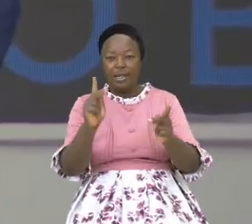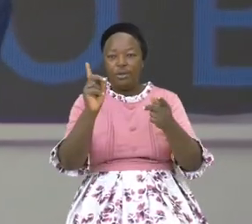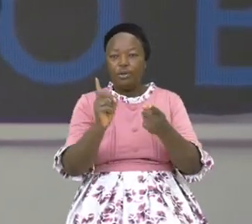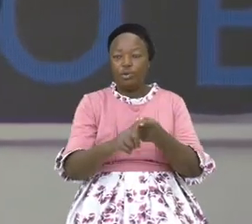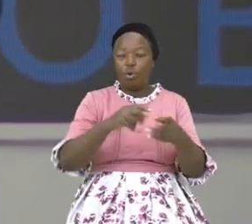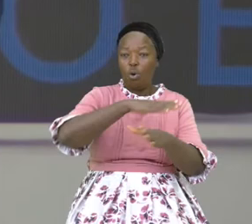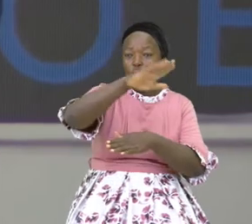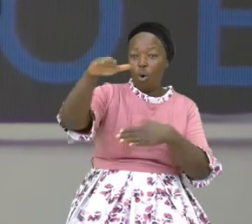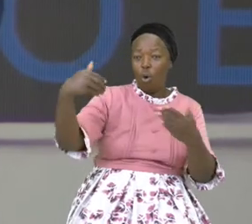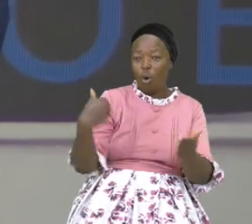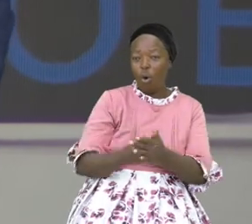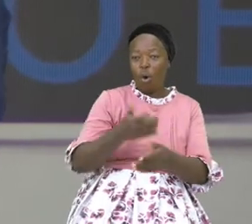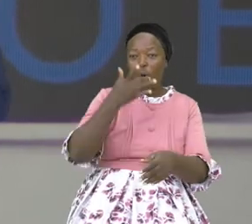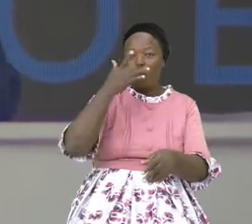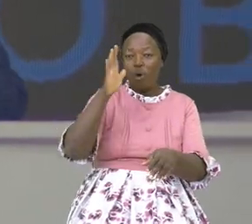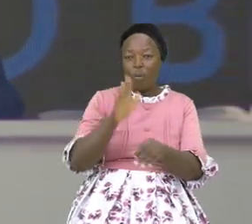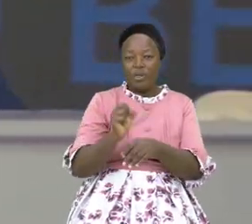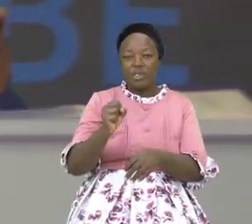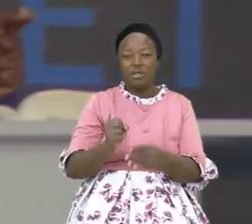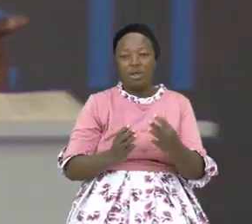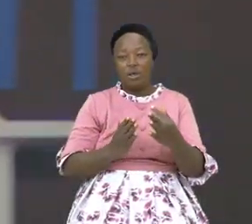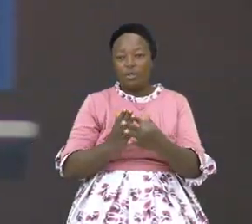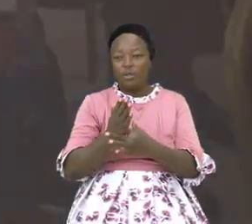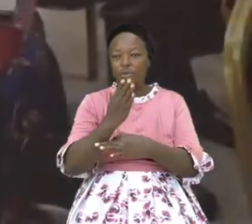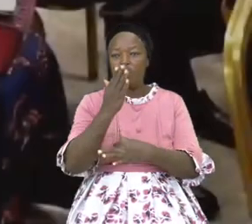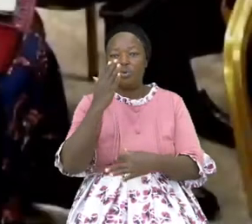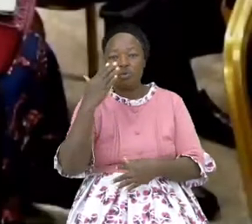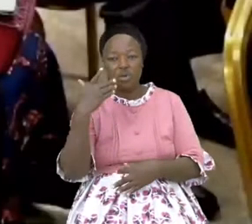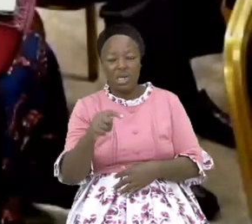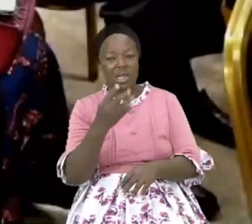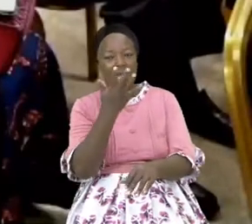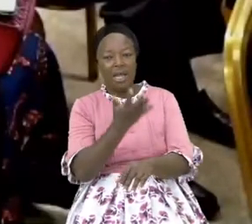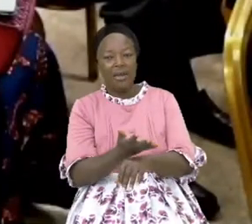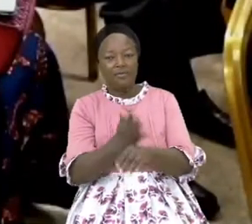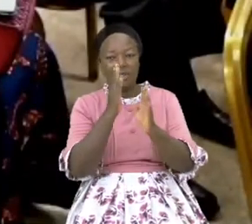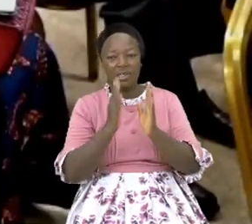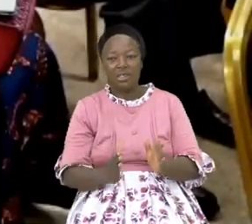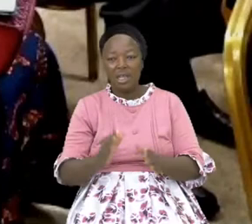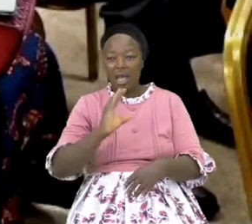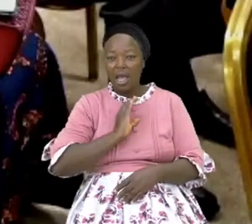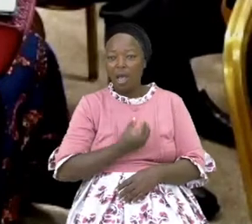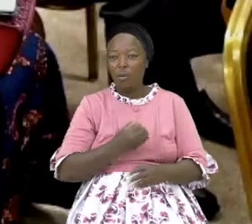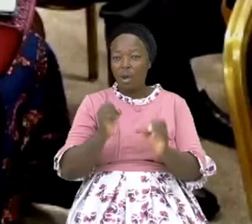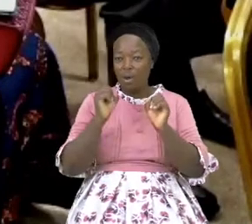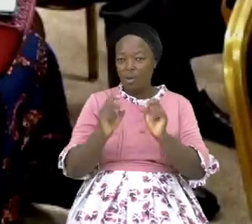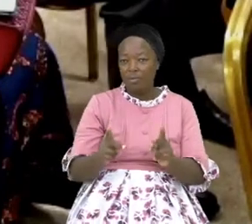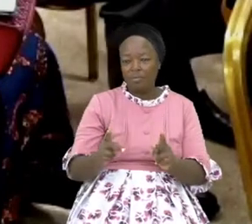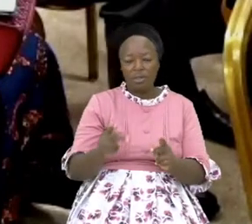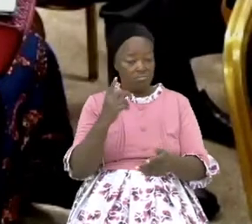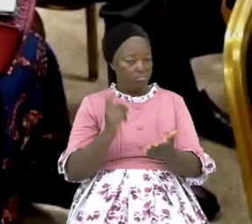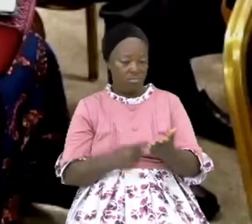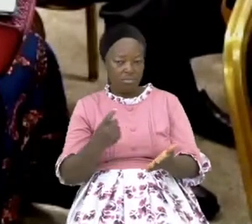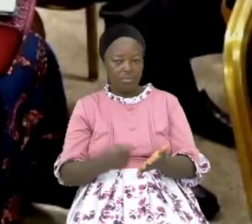all promises through the advocate. Our access,